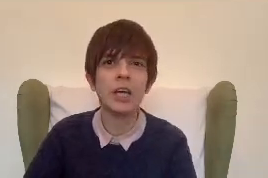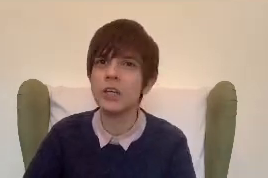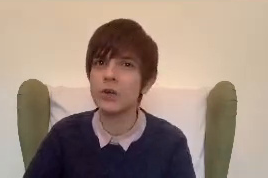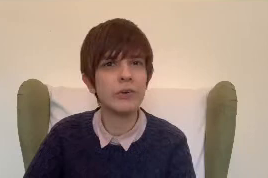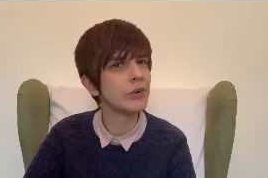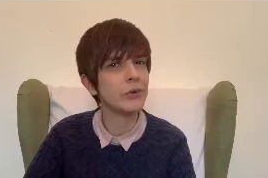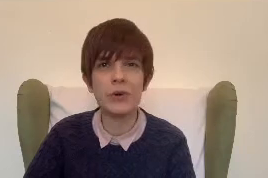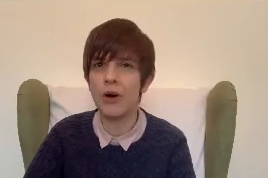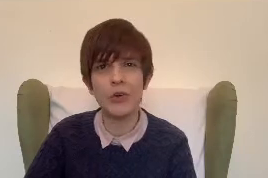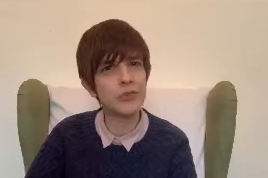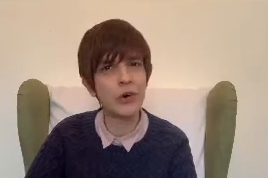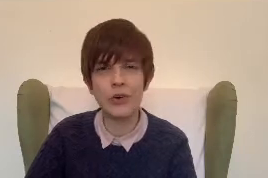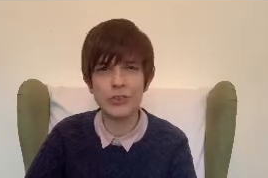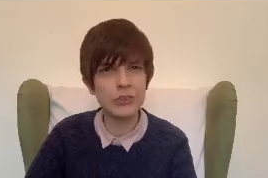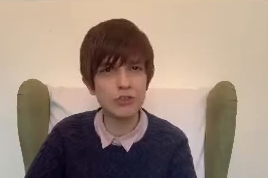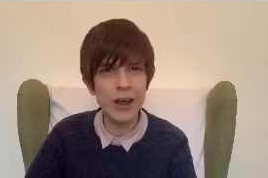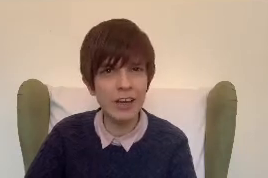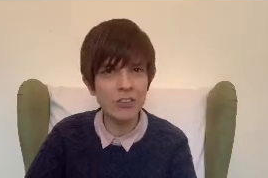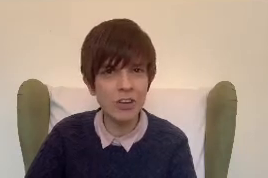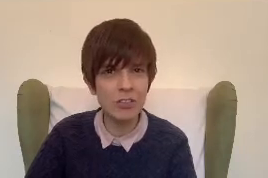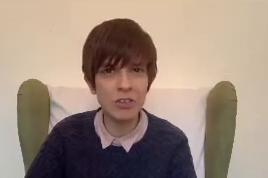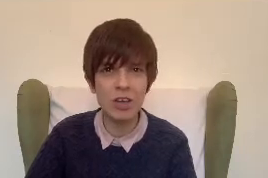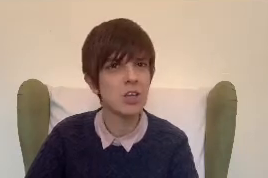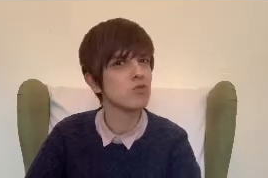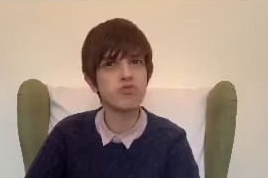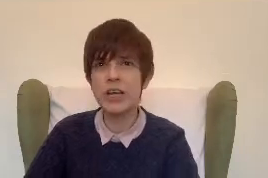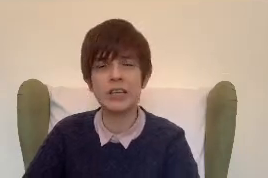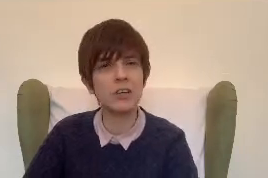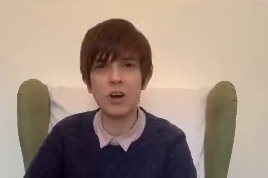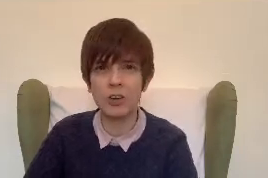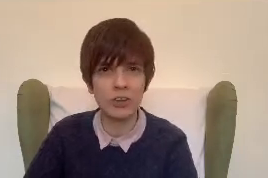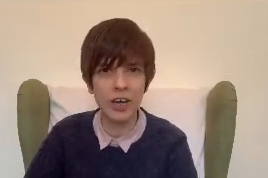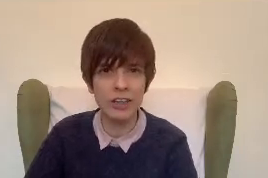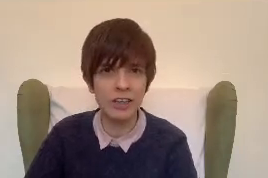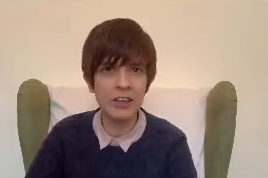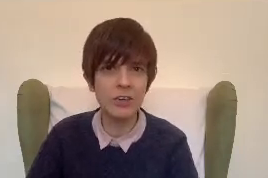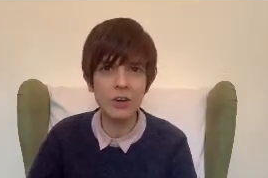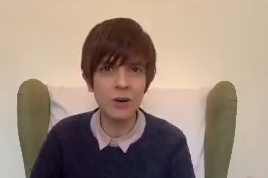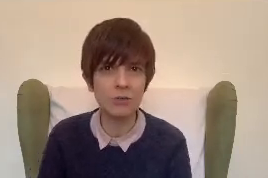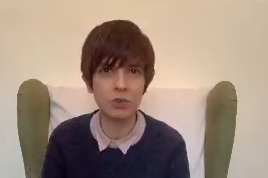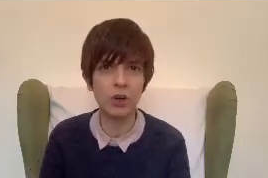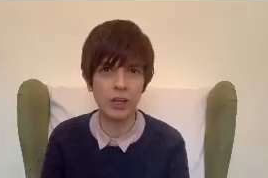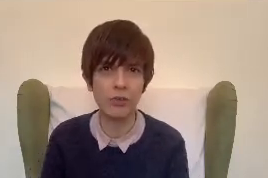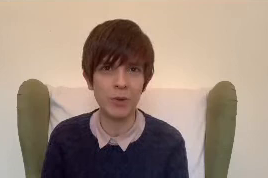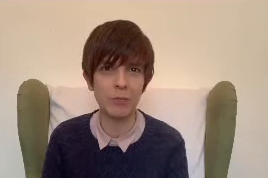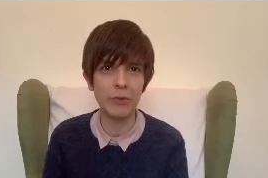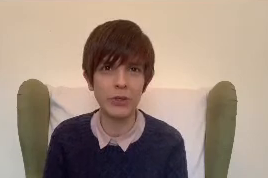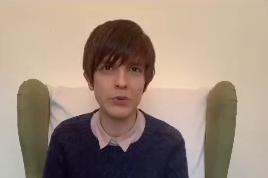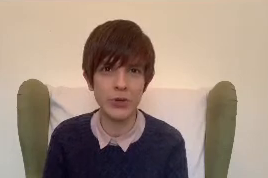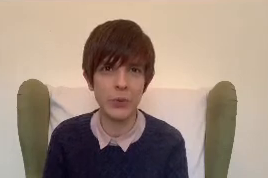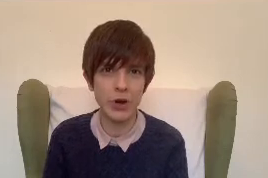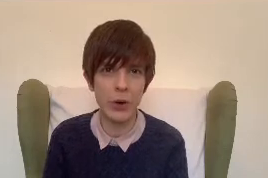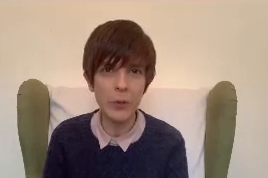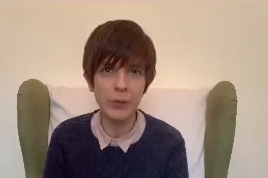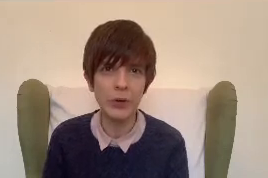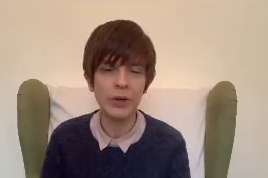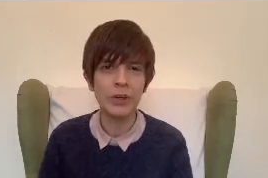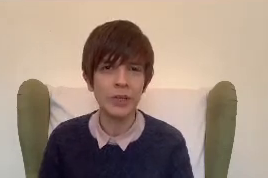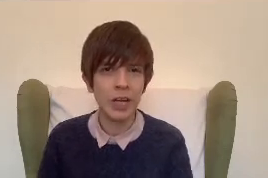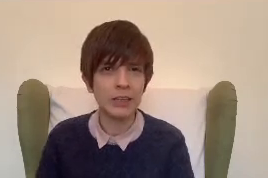why you do not talk to strangers. It's really not a good idea to go around talking to people that you don't